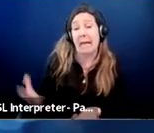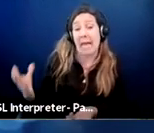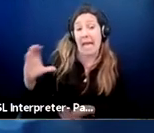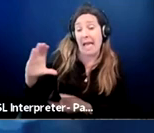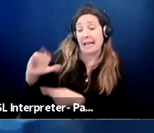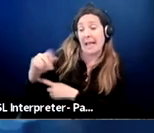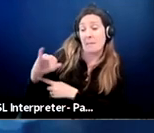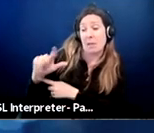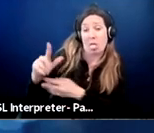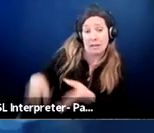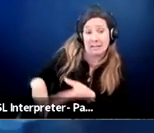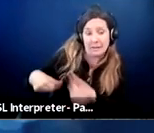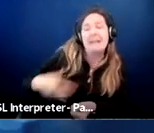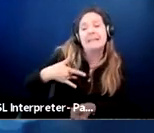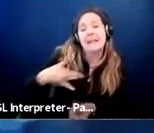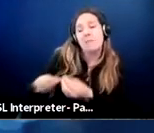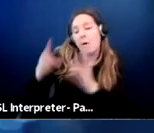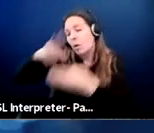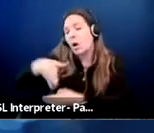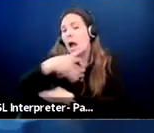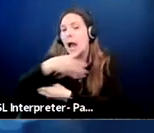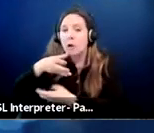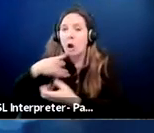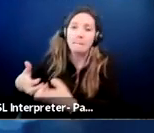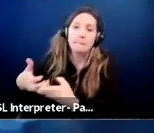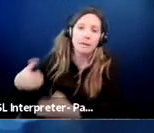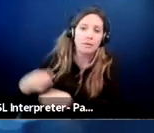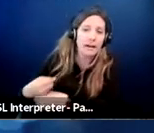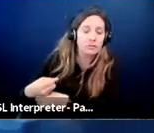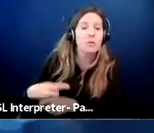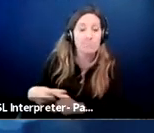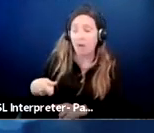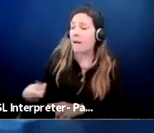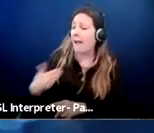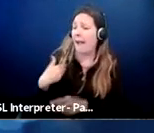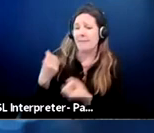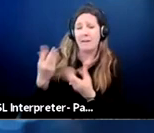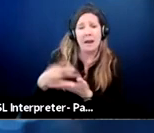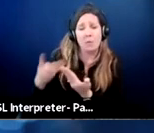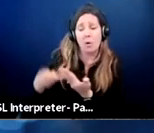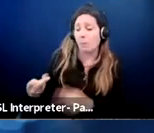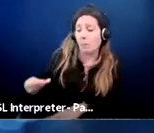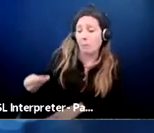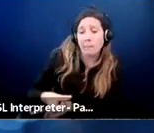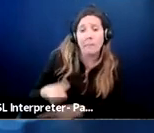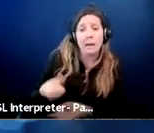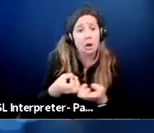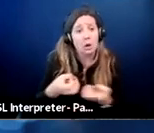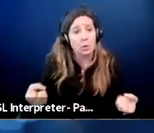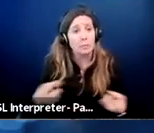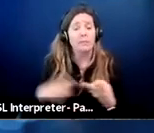on the agriculture and manufacturing industry. But you've got a lot of programs out there that cover equipment,